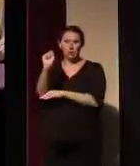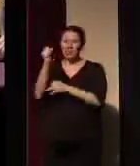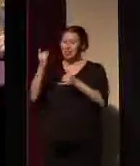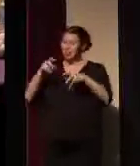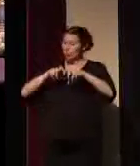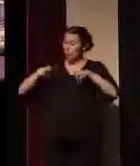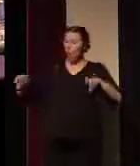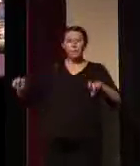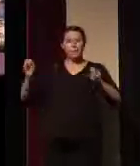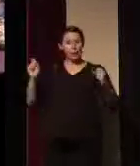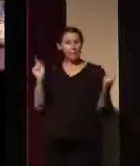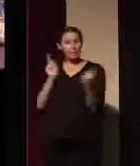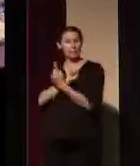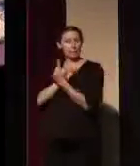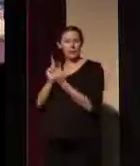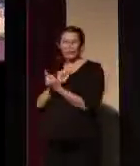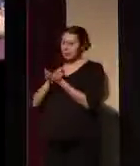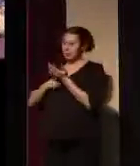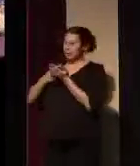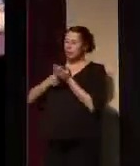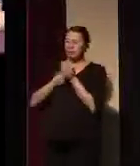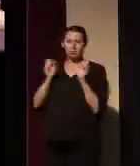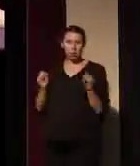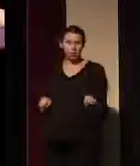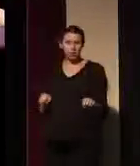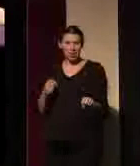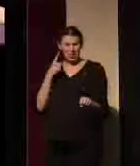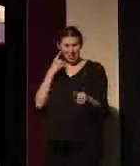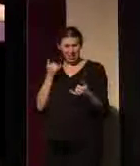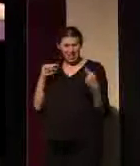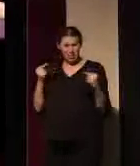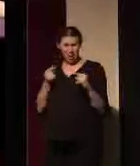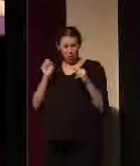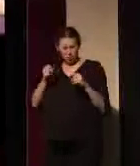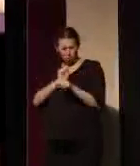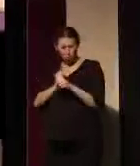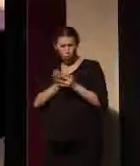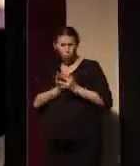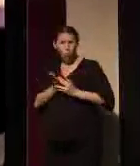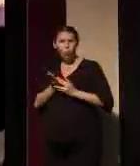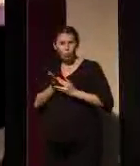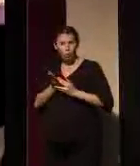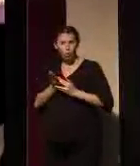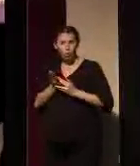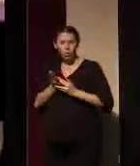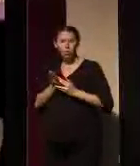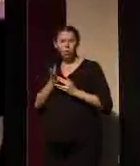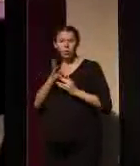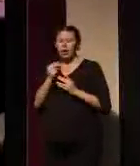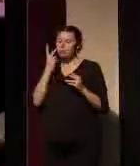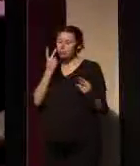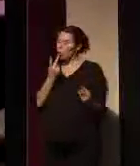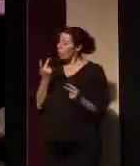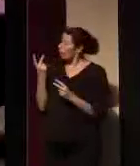these discussions. So I think we need to work through this pain together as a community and get out the other side and look